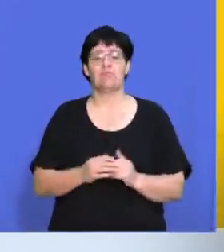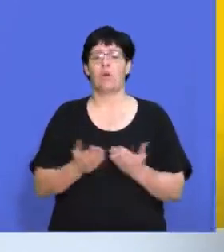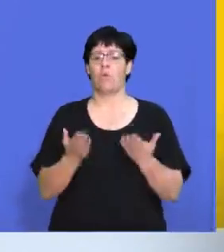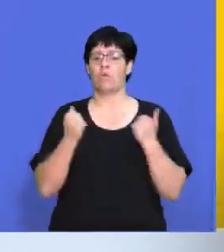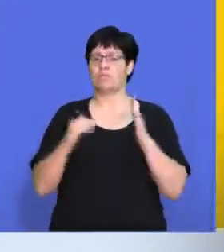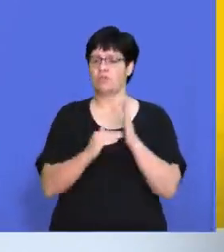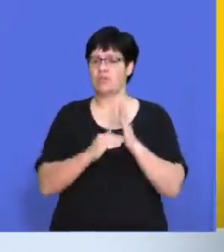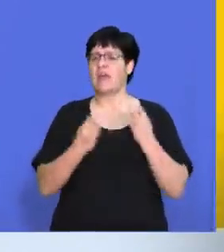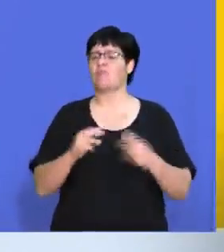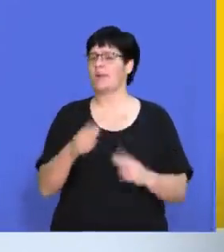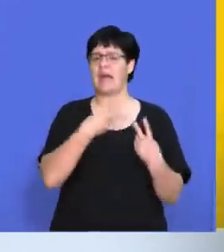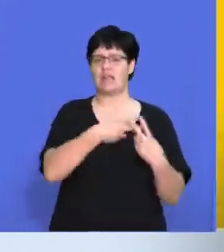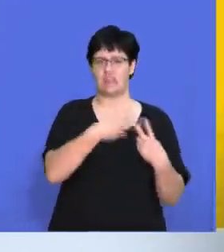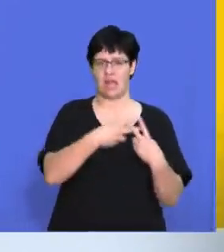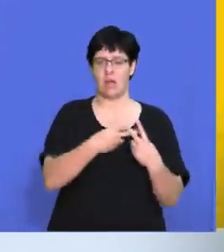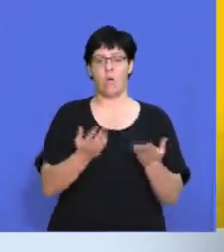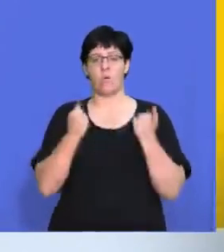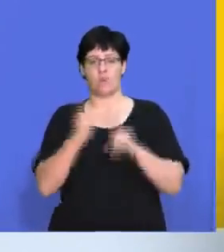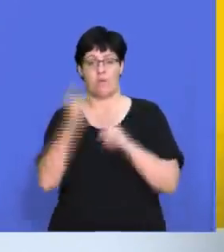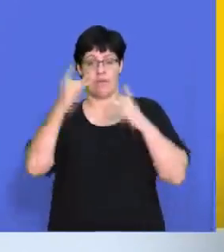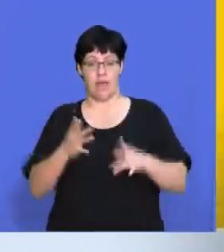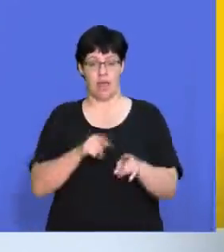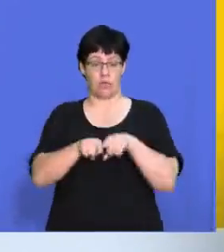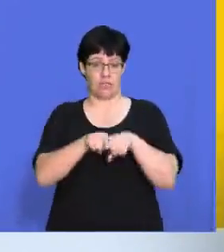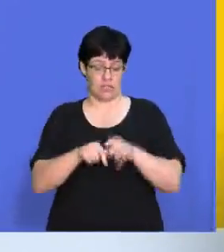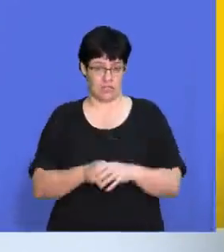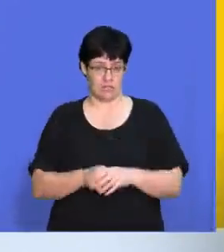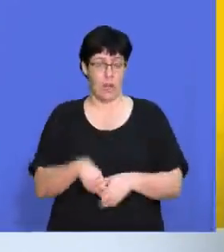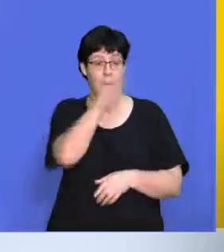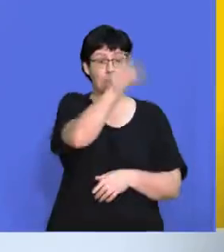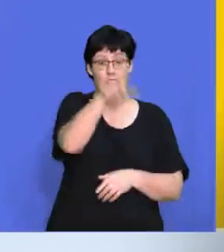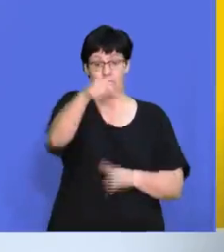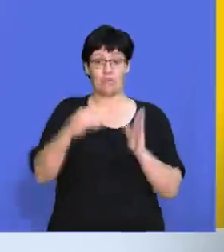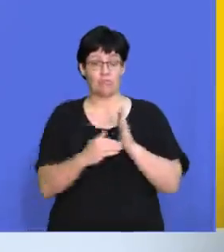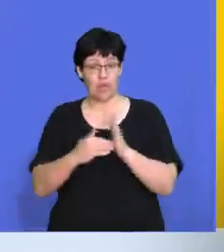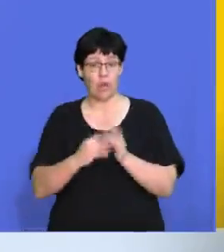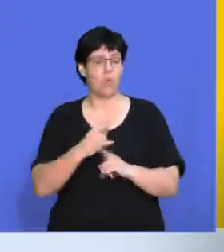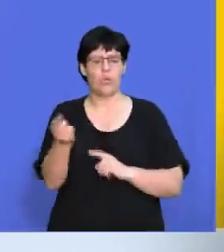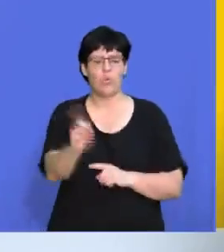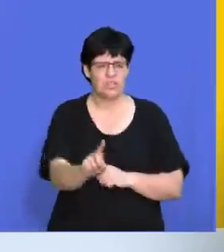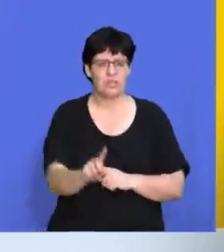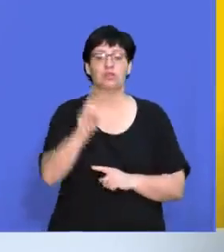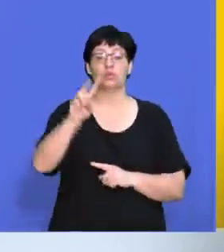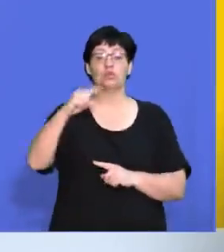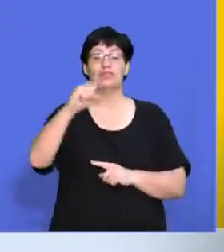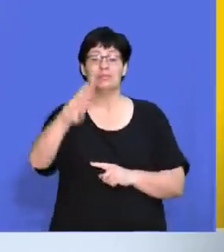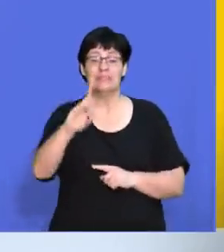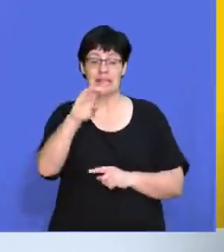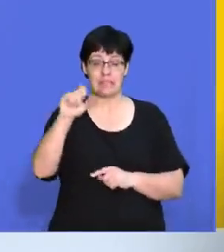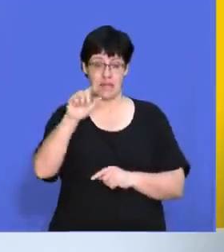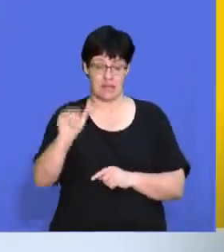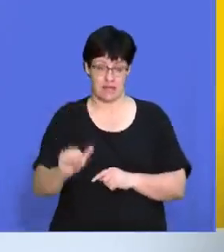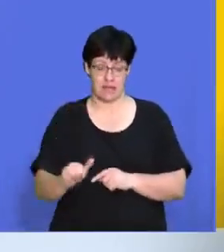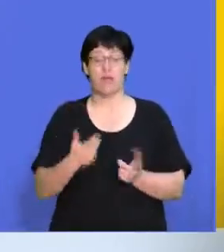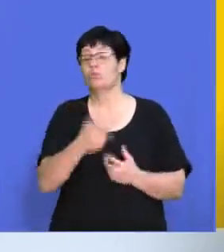hashtag WazoWinner competition, where 2 lucky matriculants stand a chance to win 2 gigs of data. All you need to do to